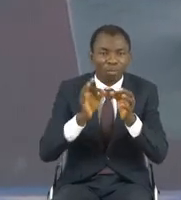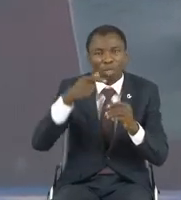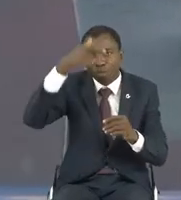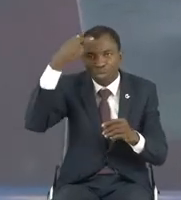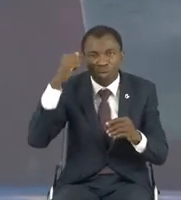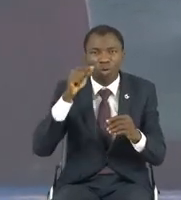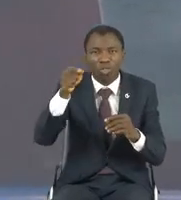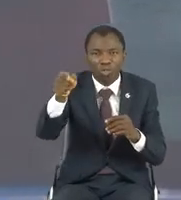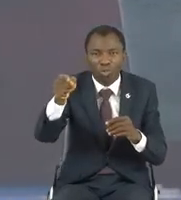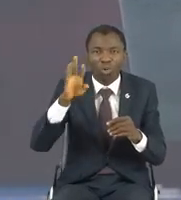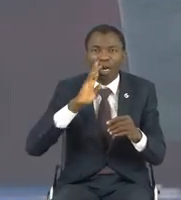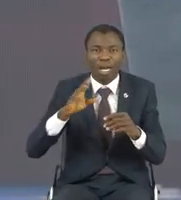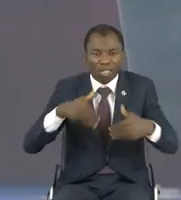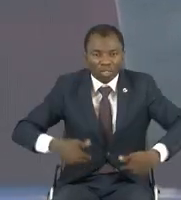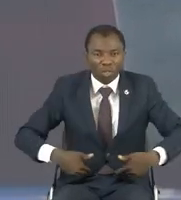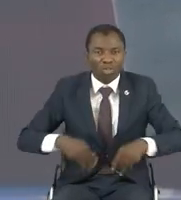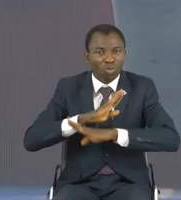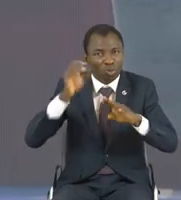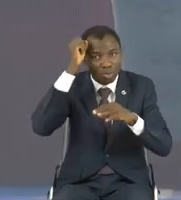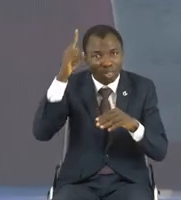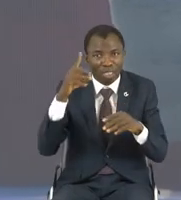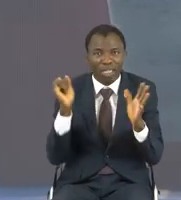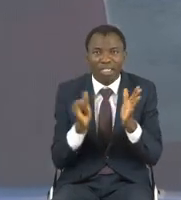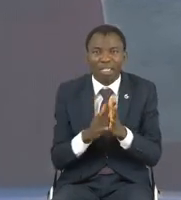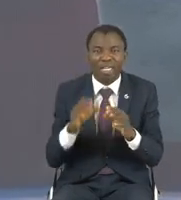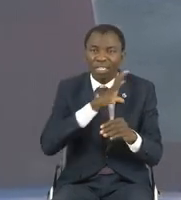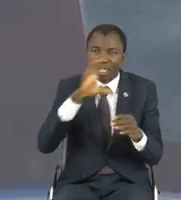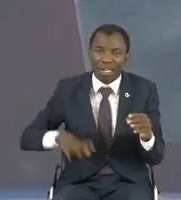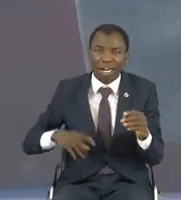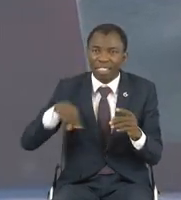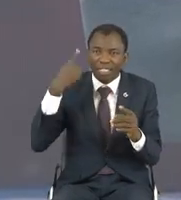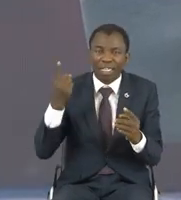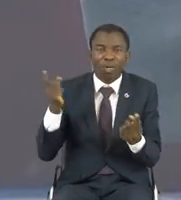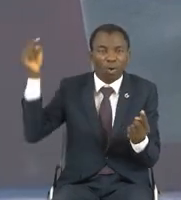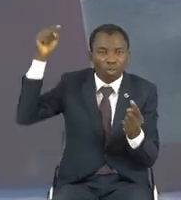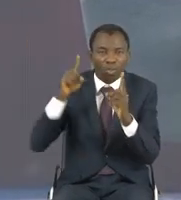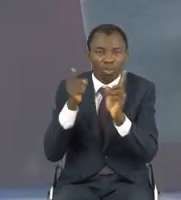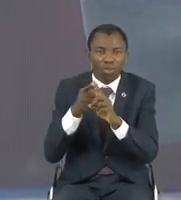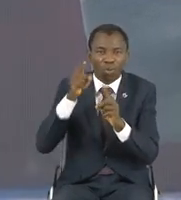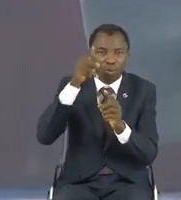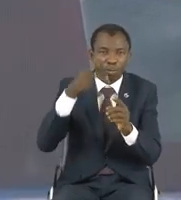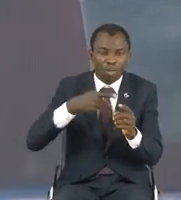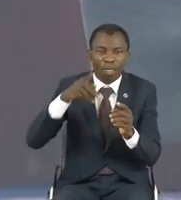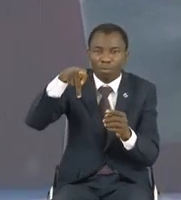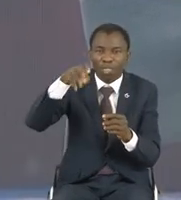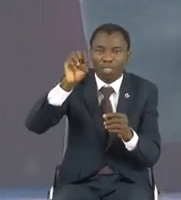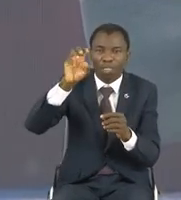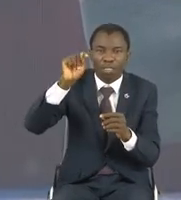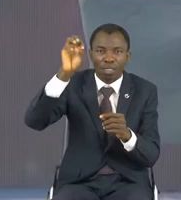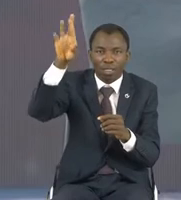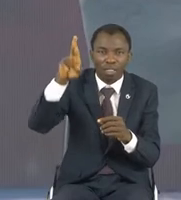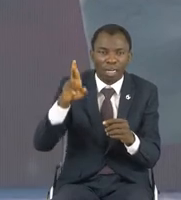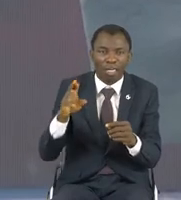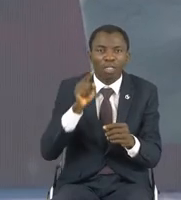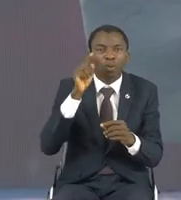don't understand. Like Christ said unto Peter, what I do now, you won't understand.